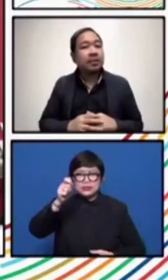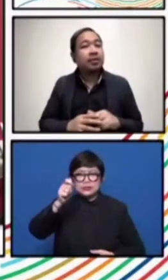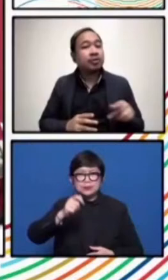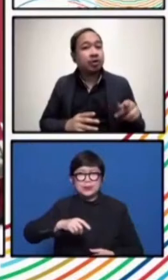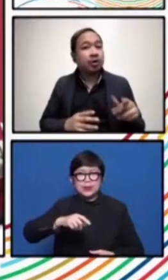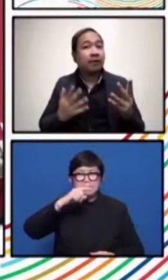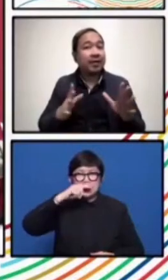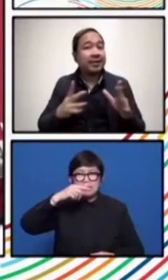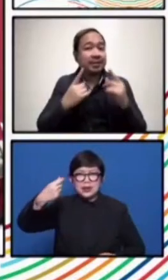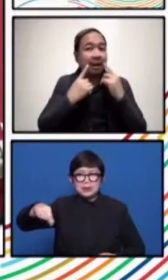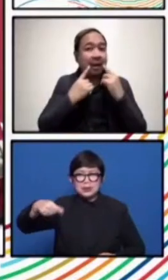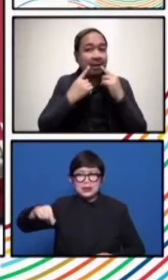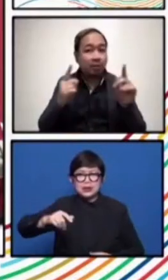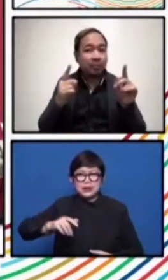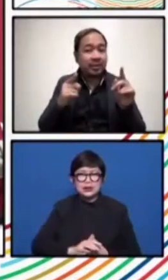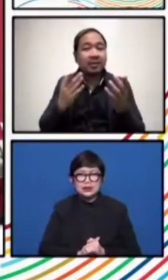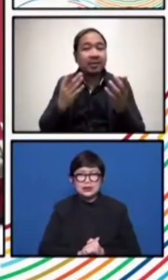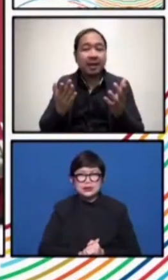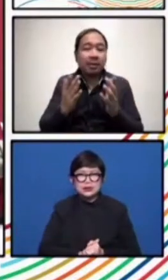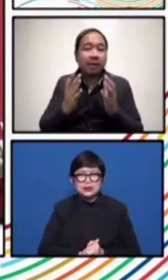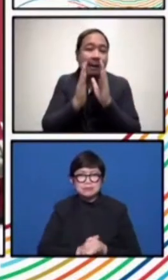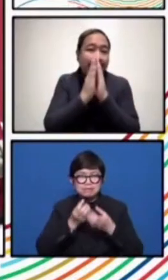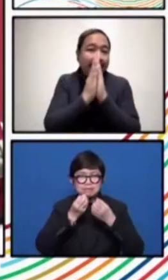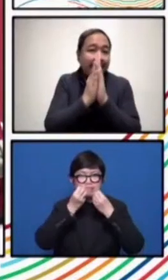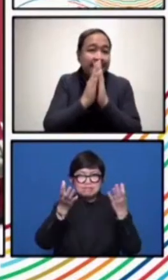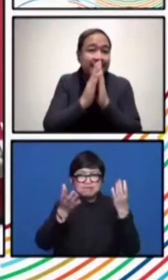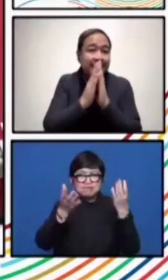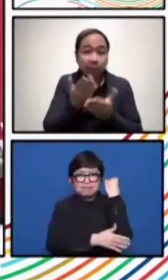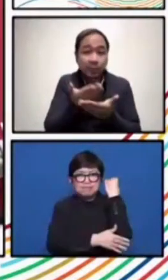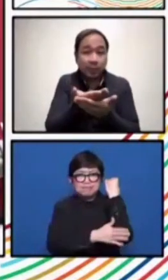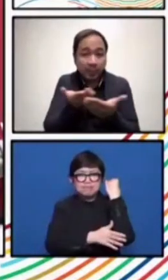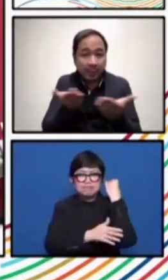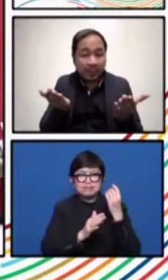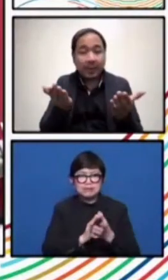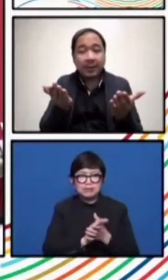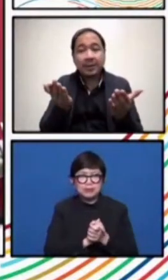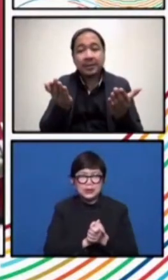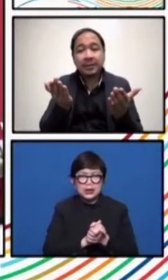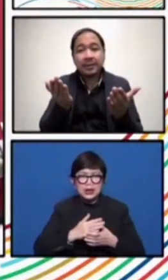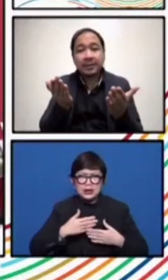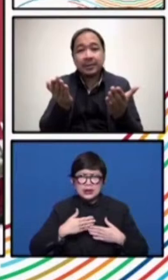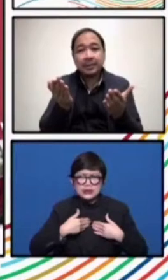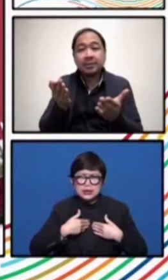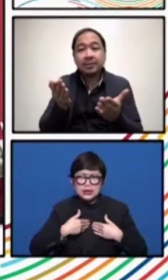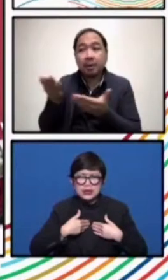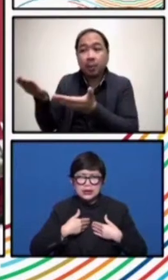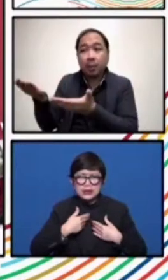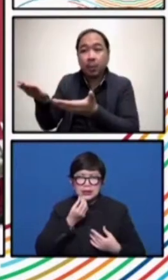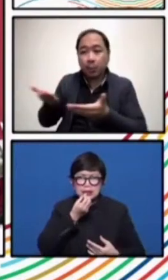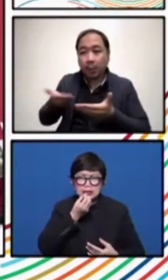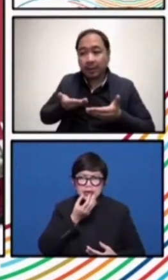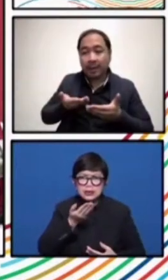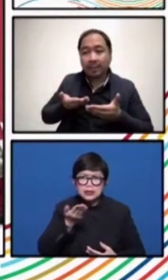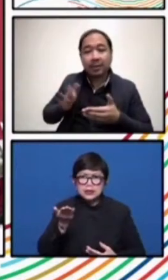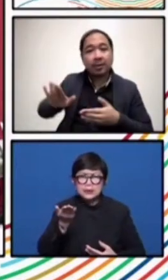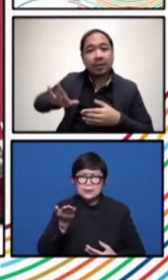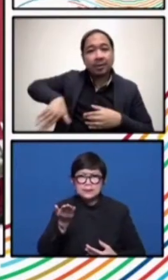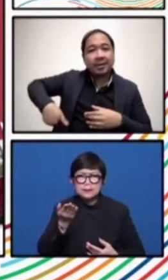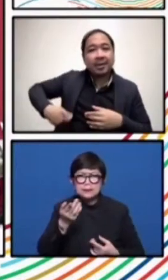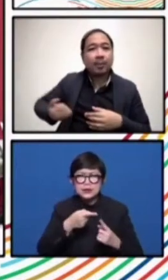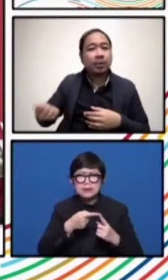after the announcement I beg the audience Indulgence in allowing the his Excellency to deliver